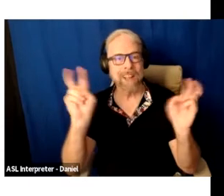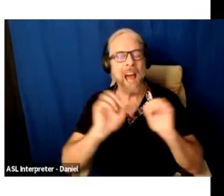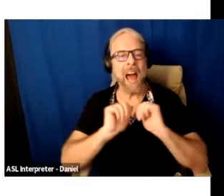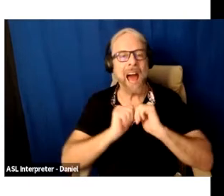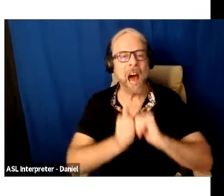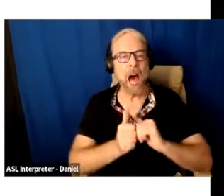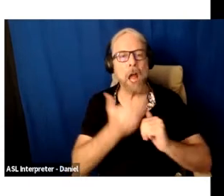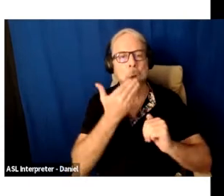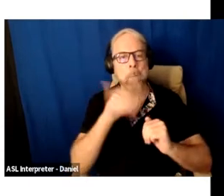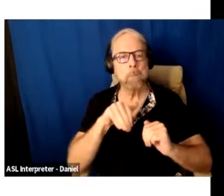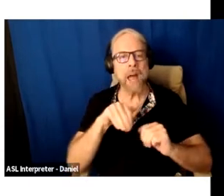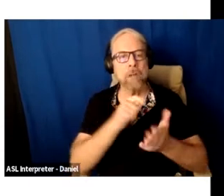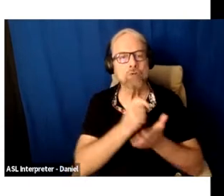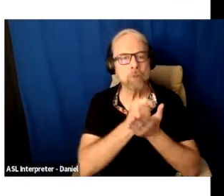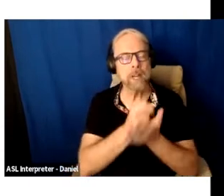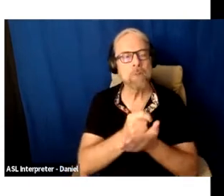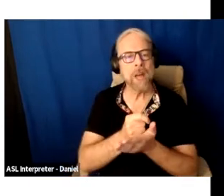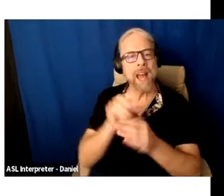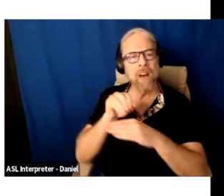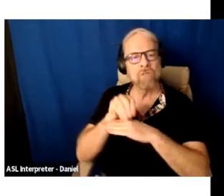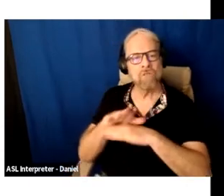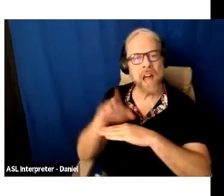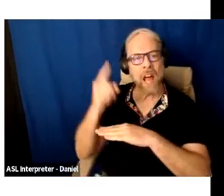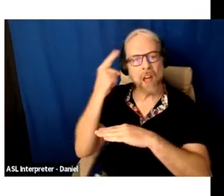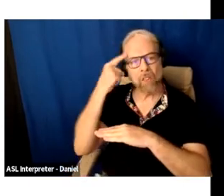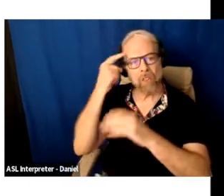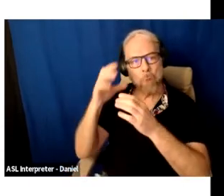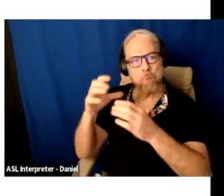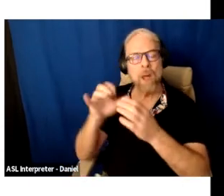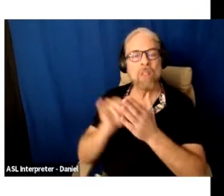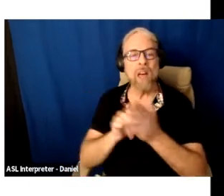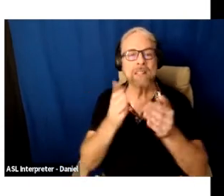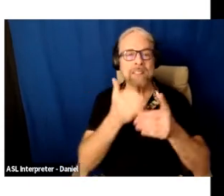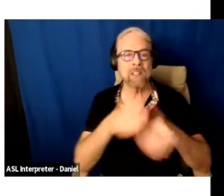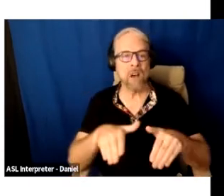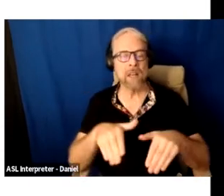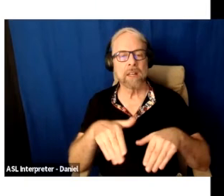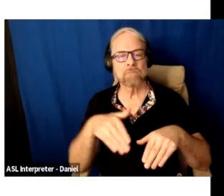maltreatment affect the brain, and that's sort of been divided into two